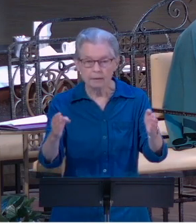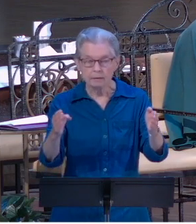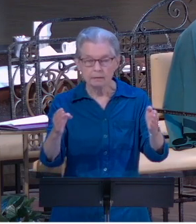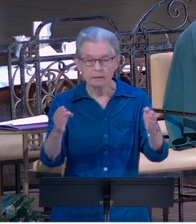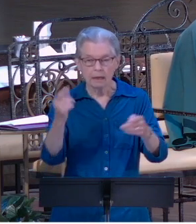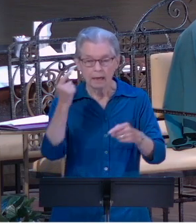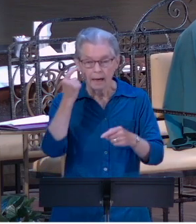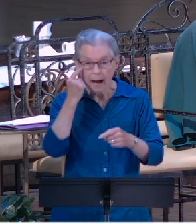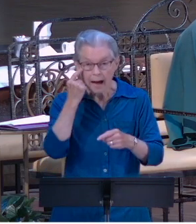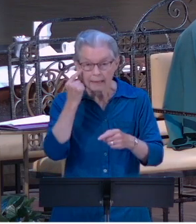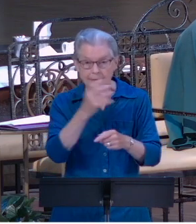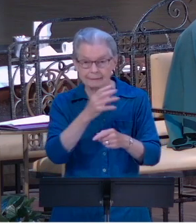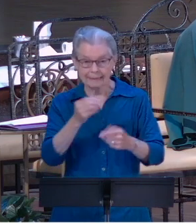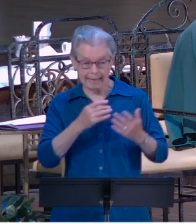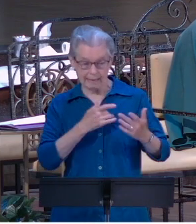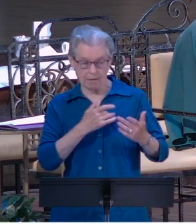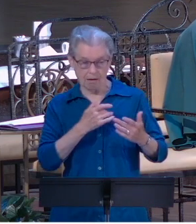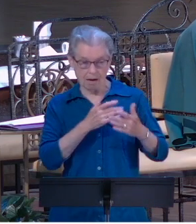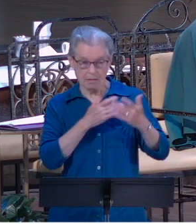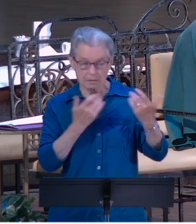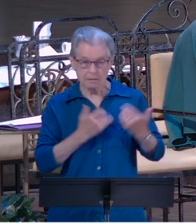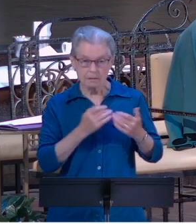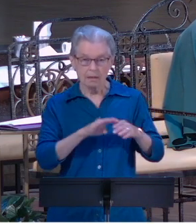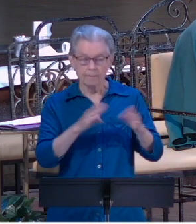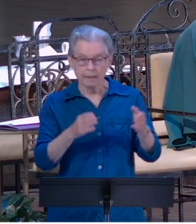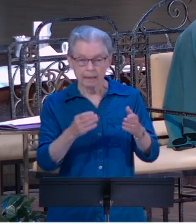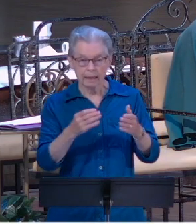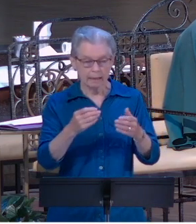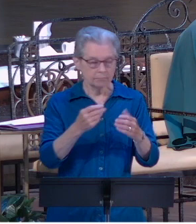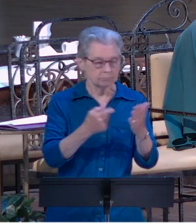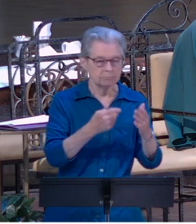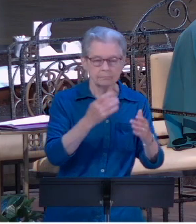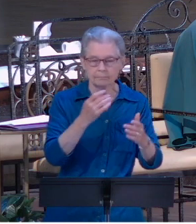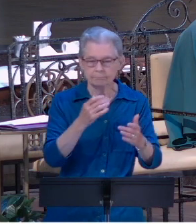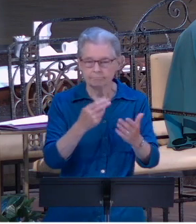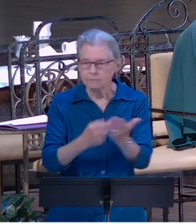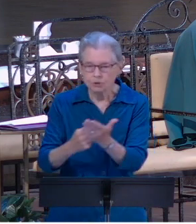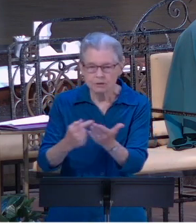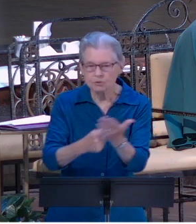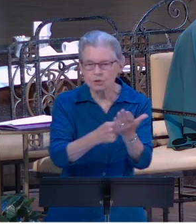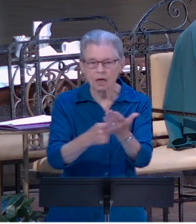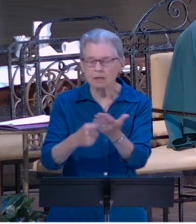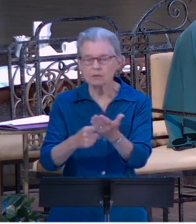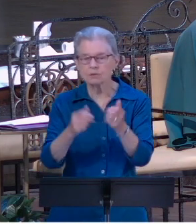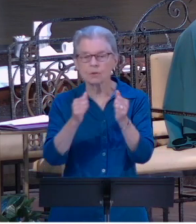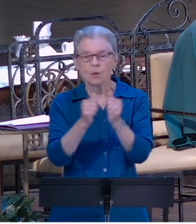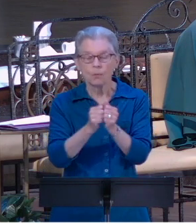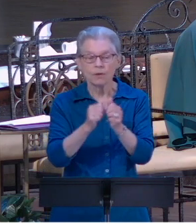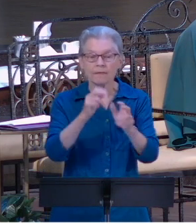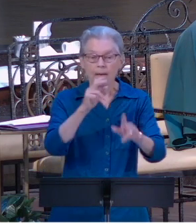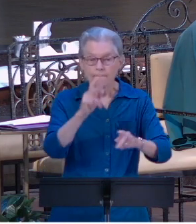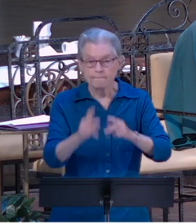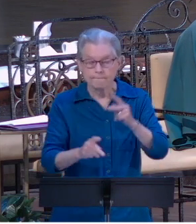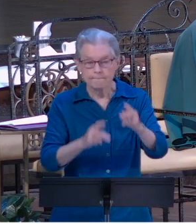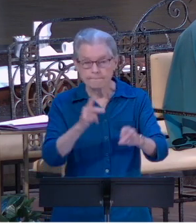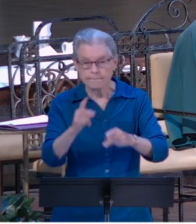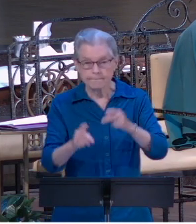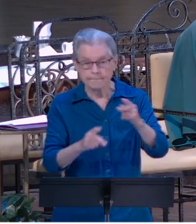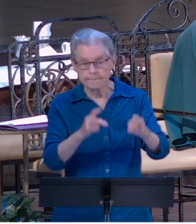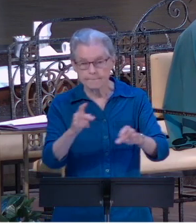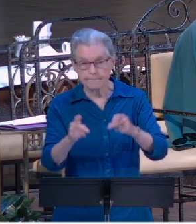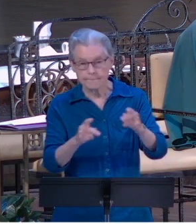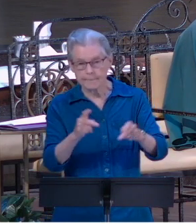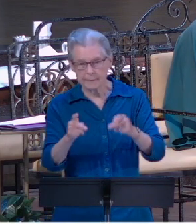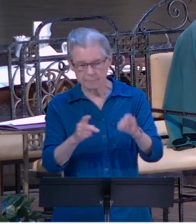our hearts meant engaging with people and institutions that were confounding or